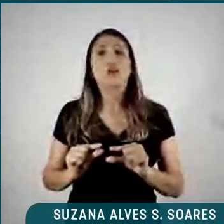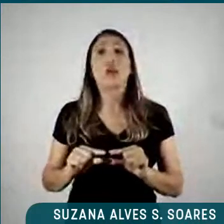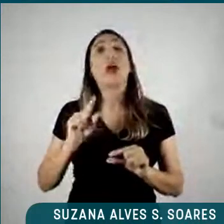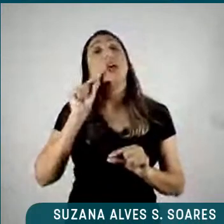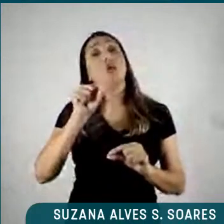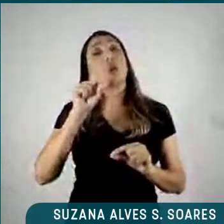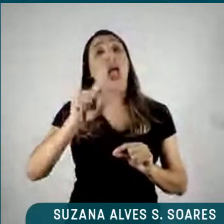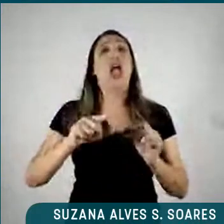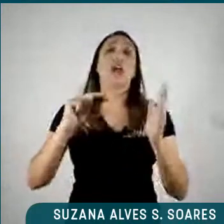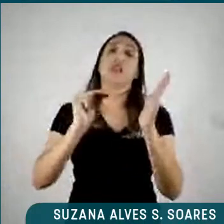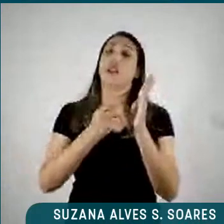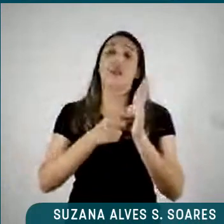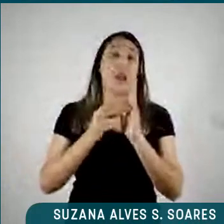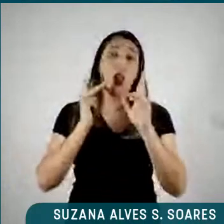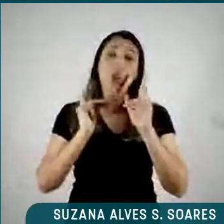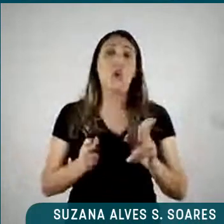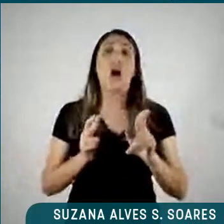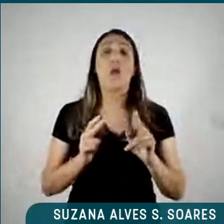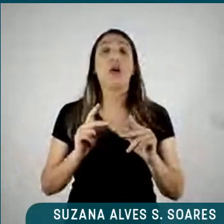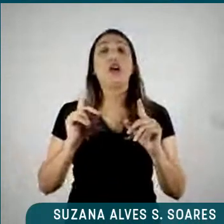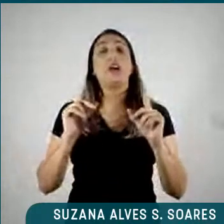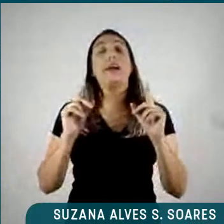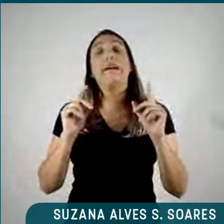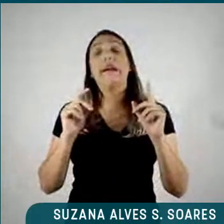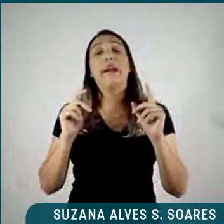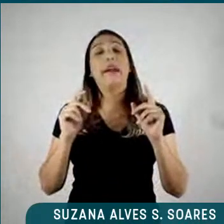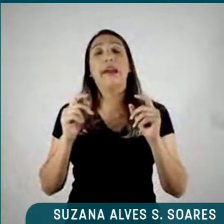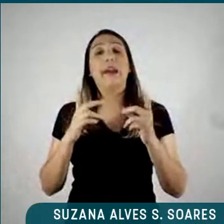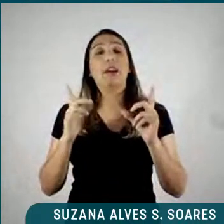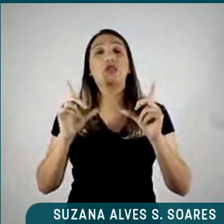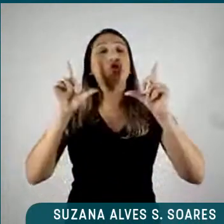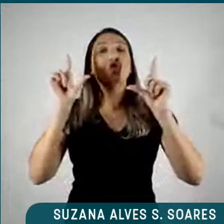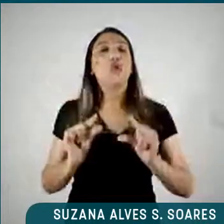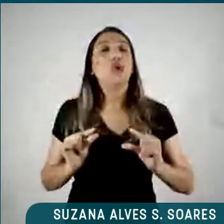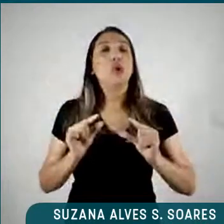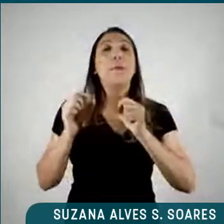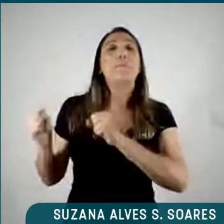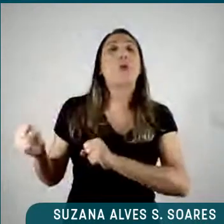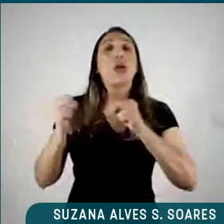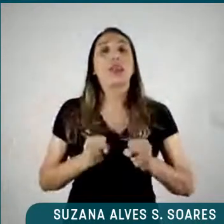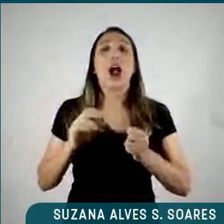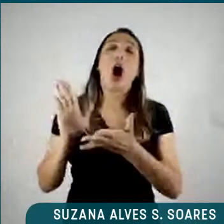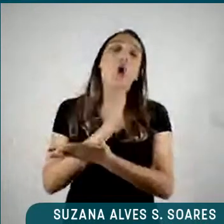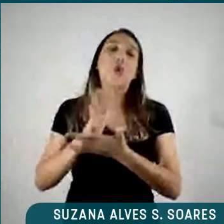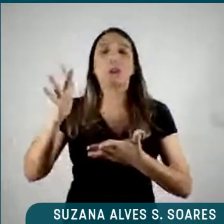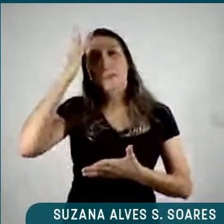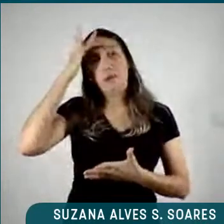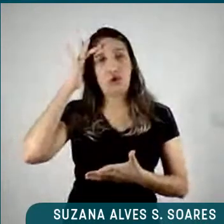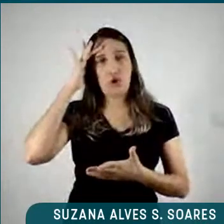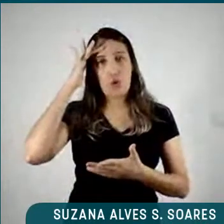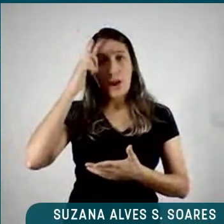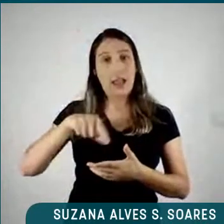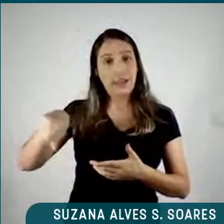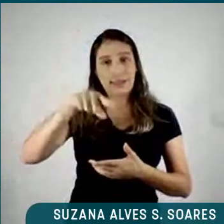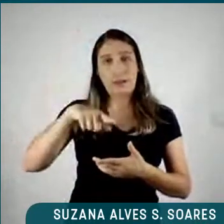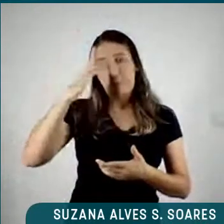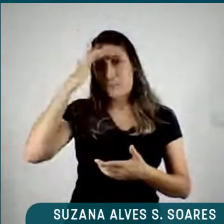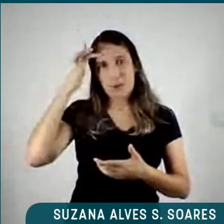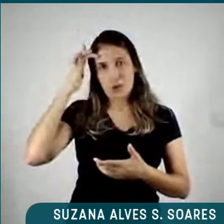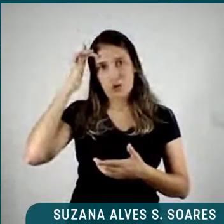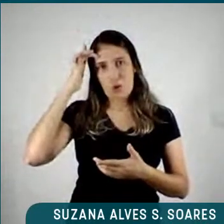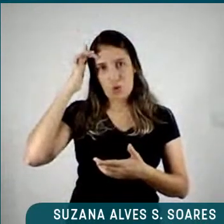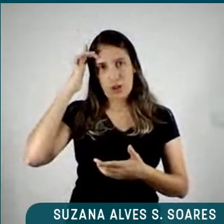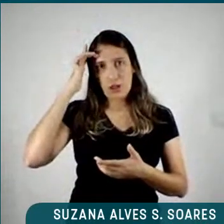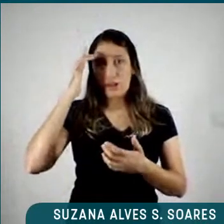reducing inequalities means reducing powers of some groups, of some